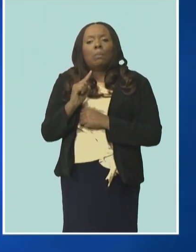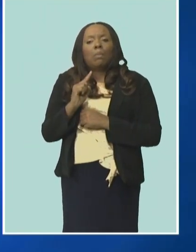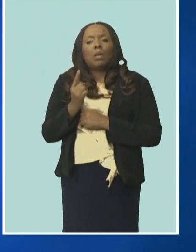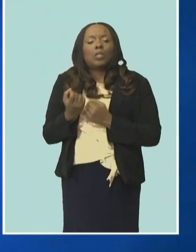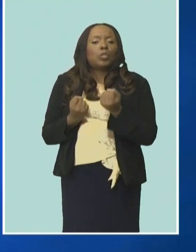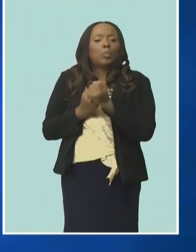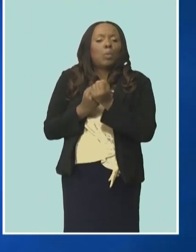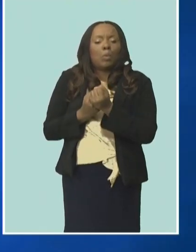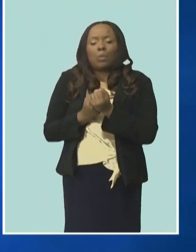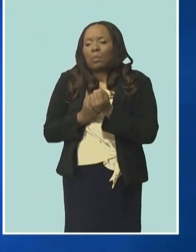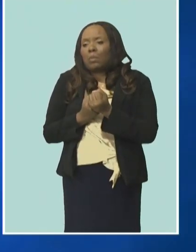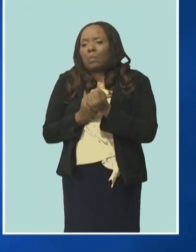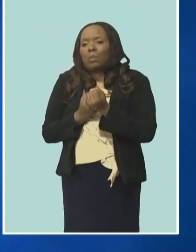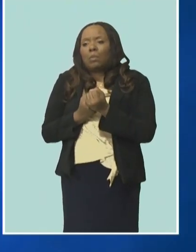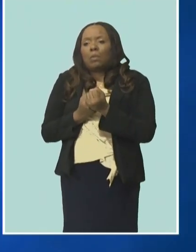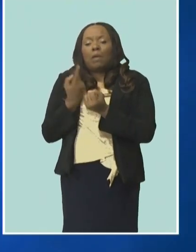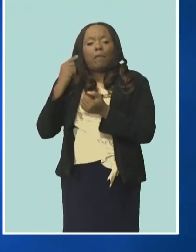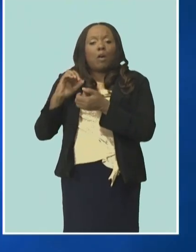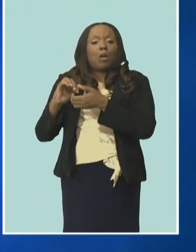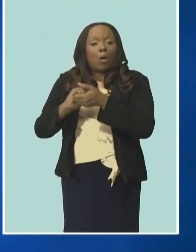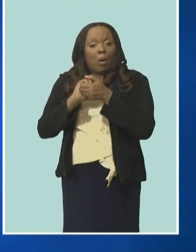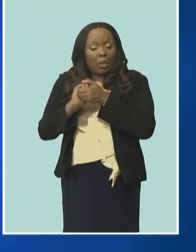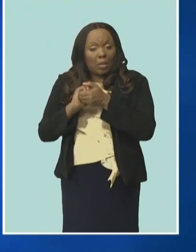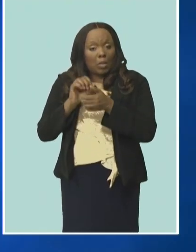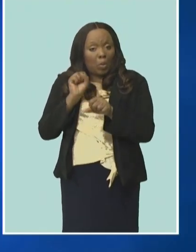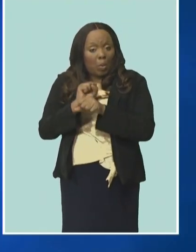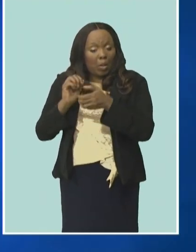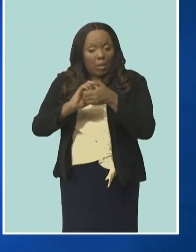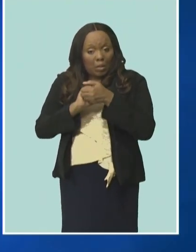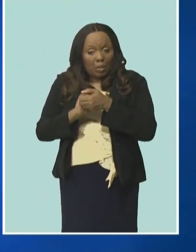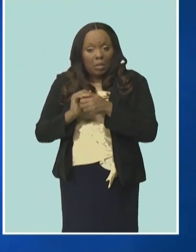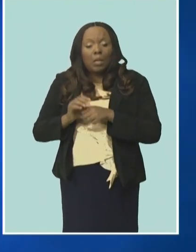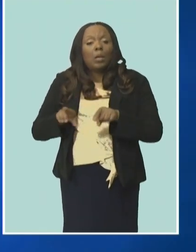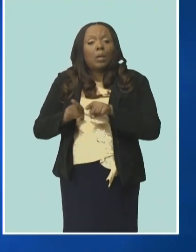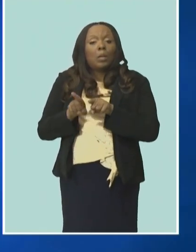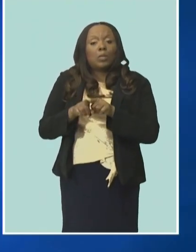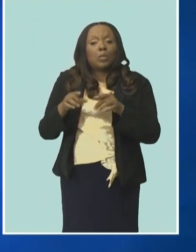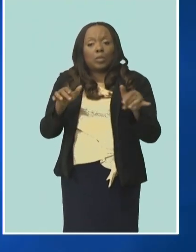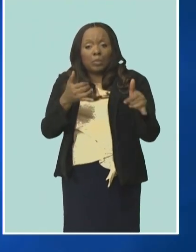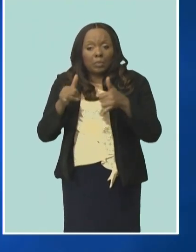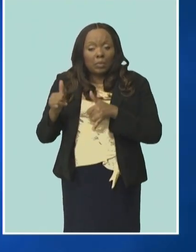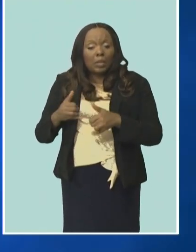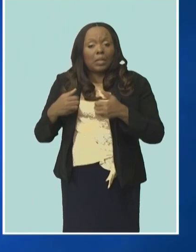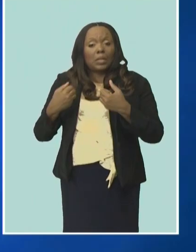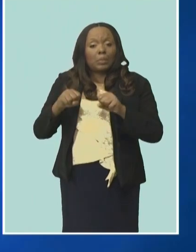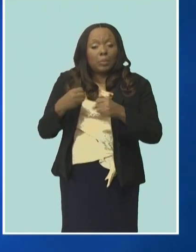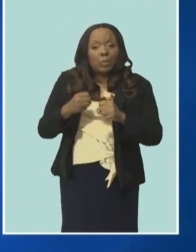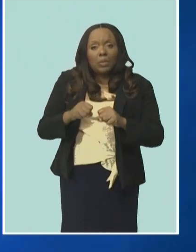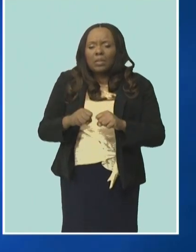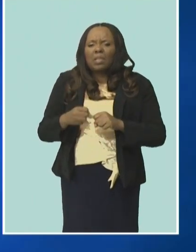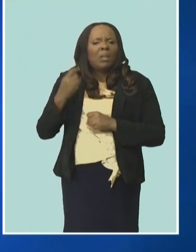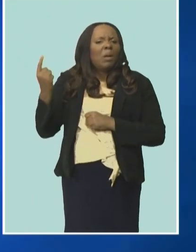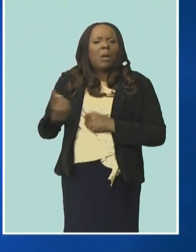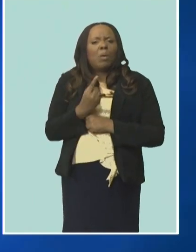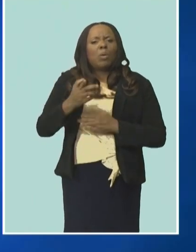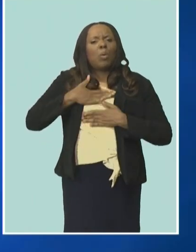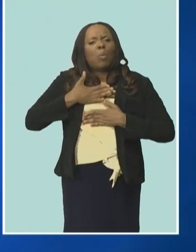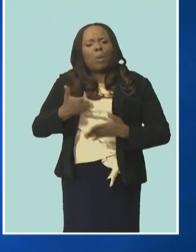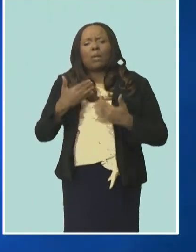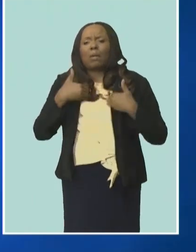who played, coached, and inspired, and a leader who never shied from the difficult conversations about